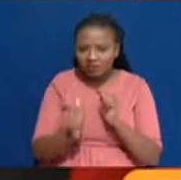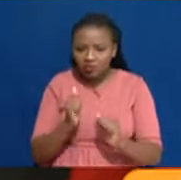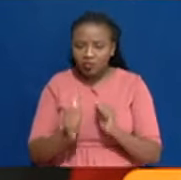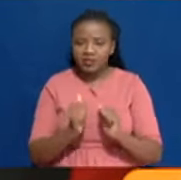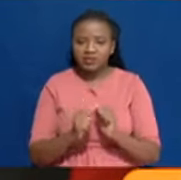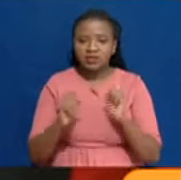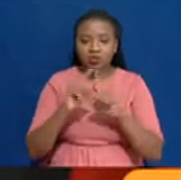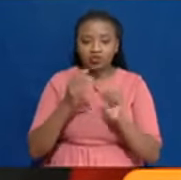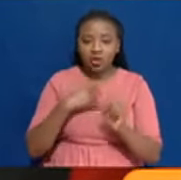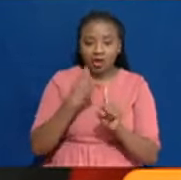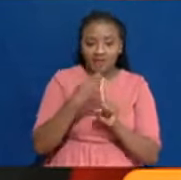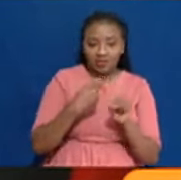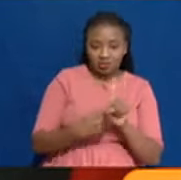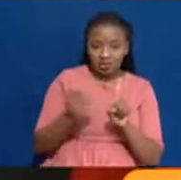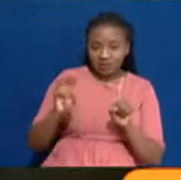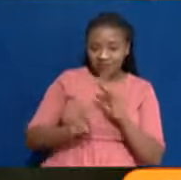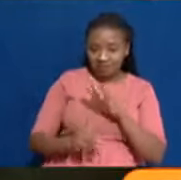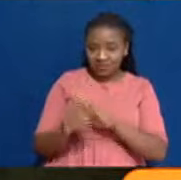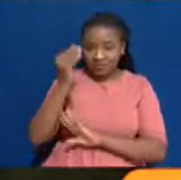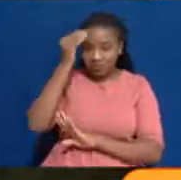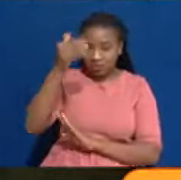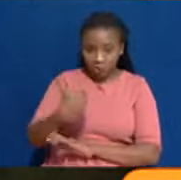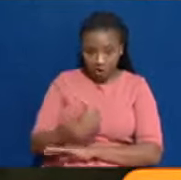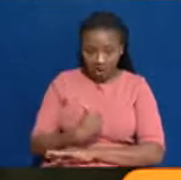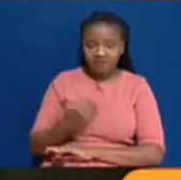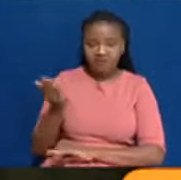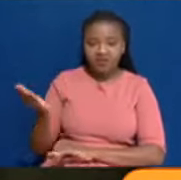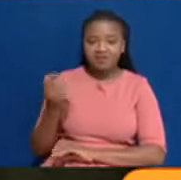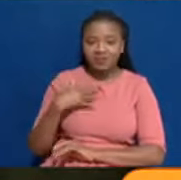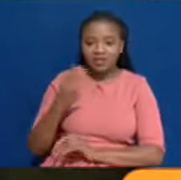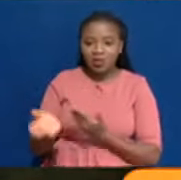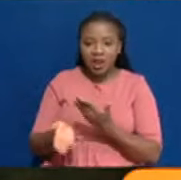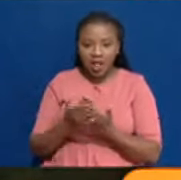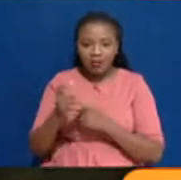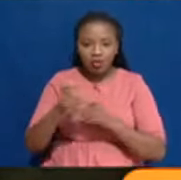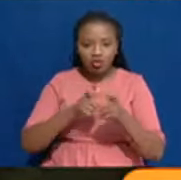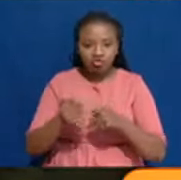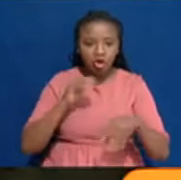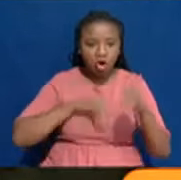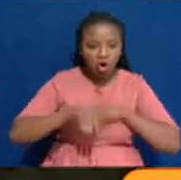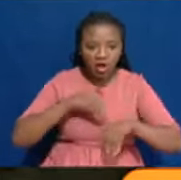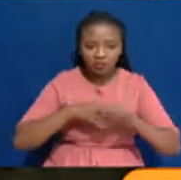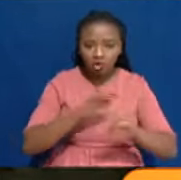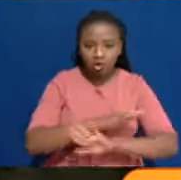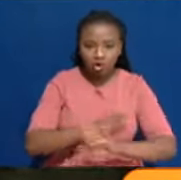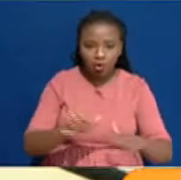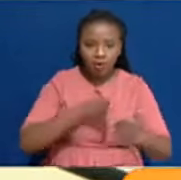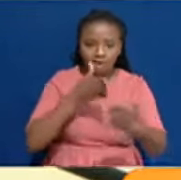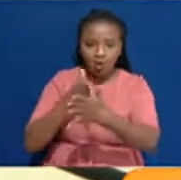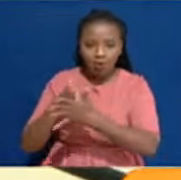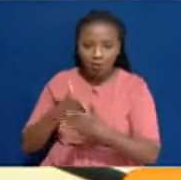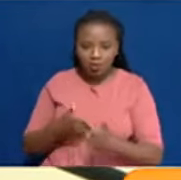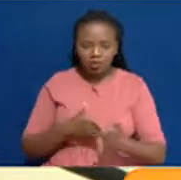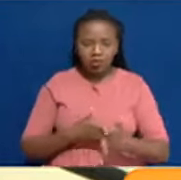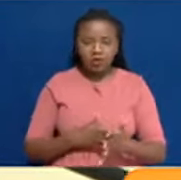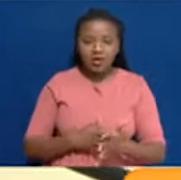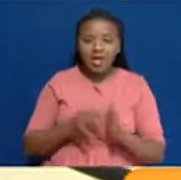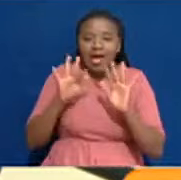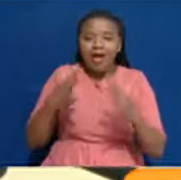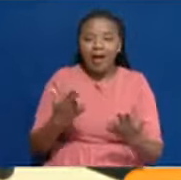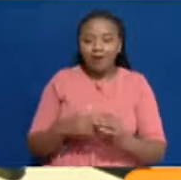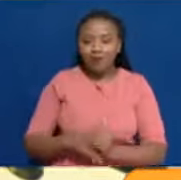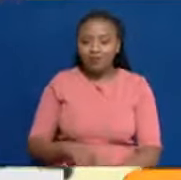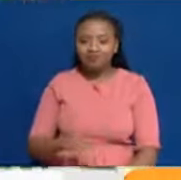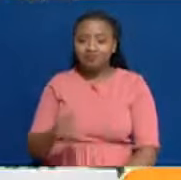tool that will enable foolproof the system against abuse by tapping into different data sets. Once they give us